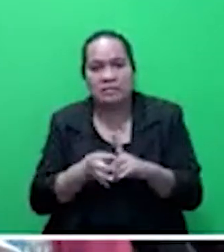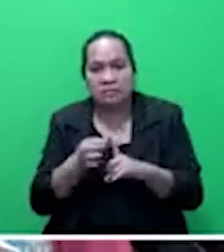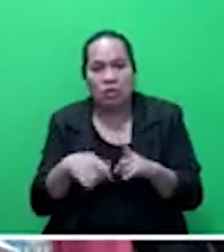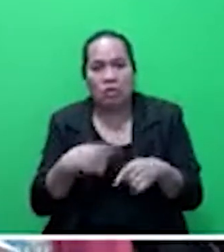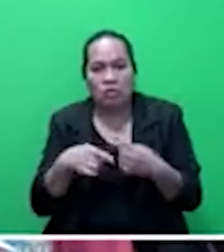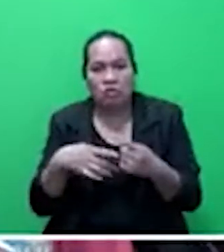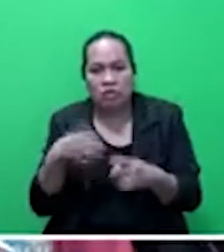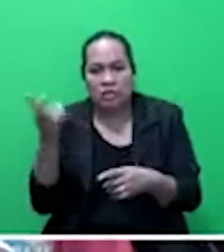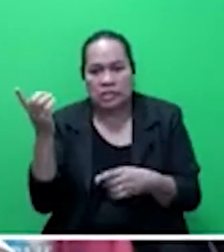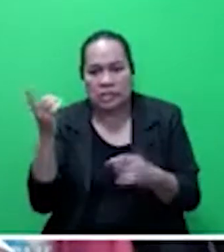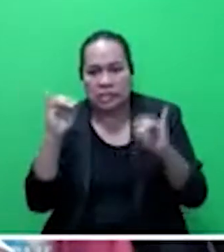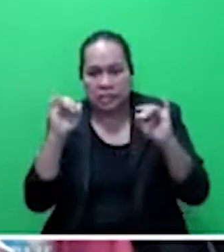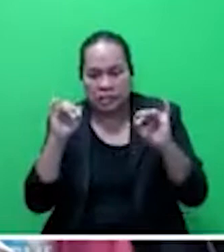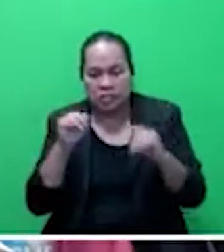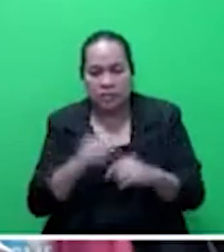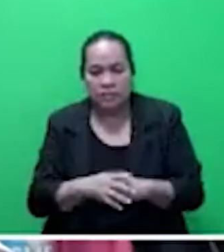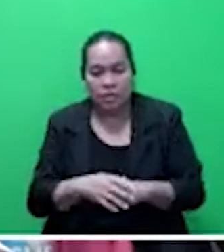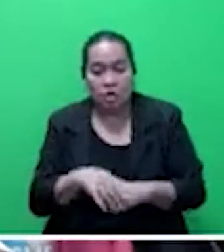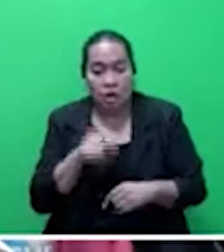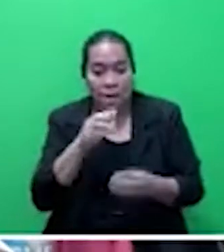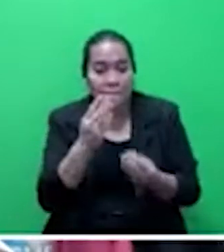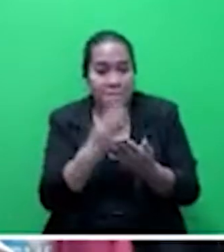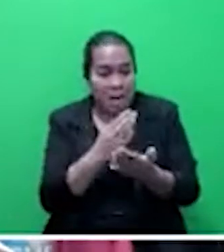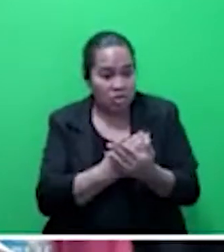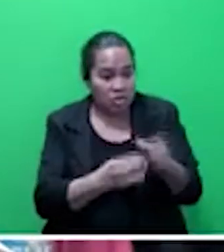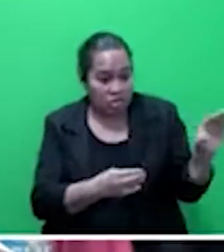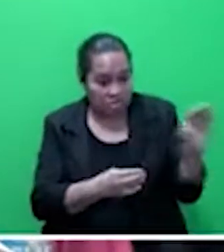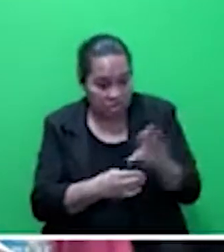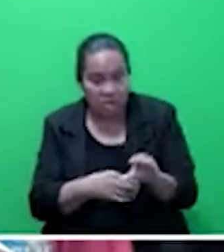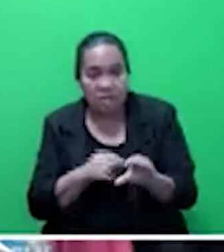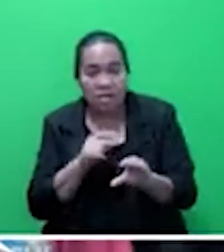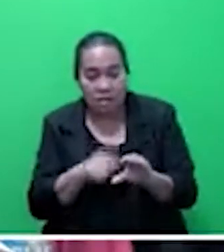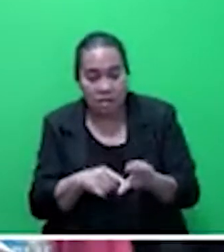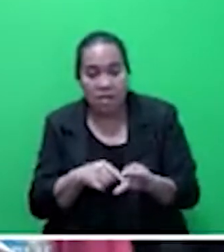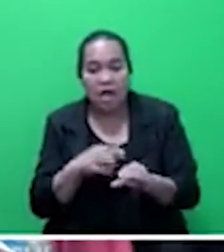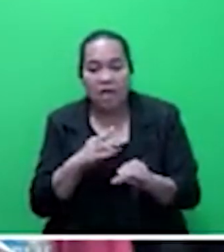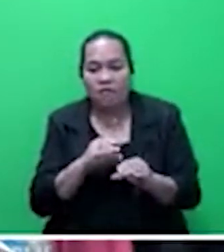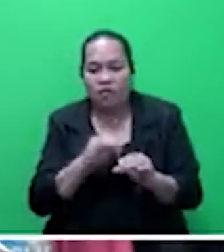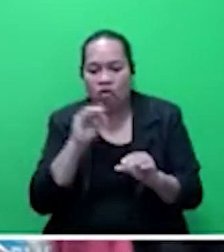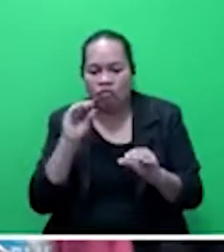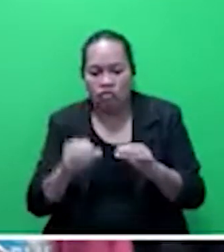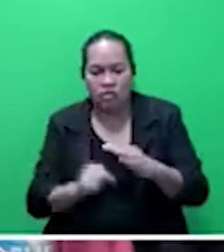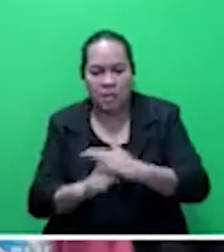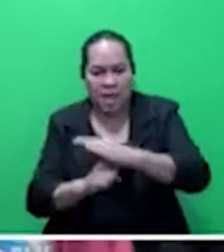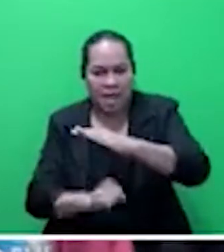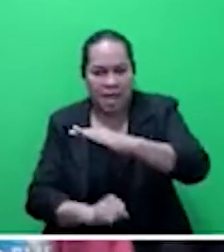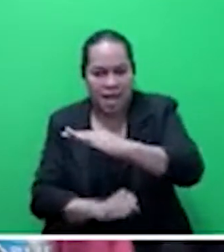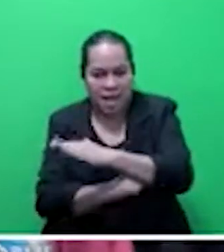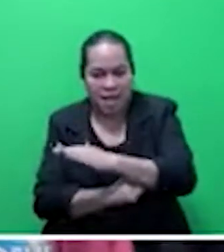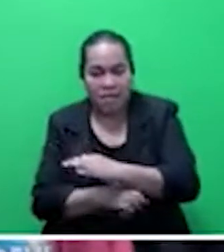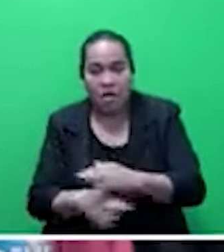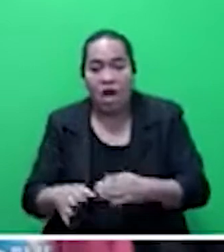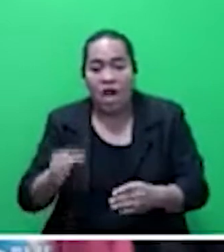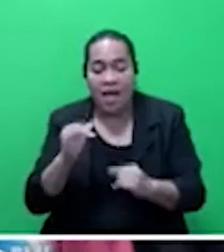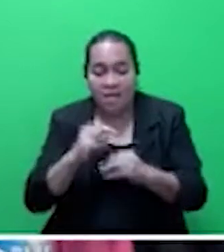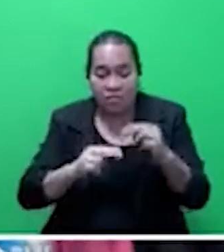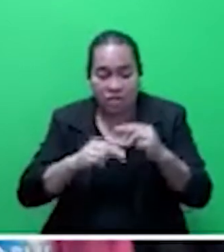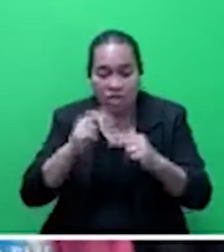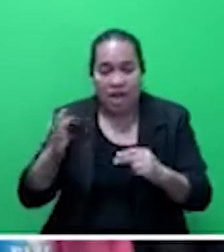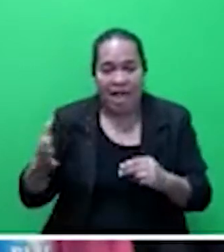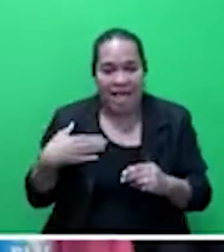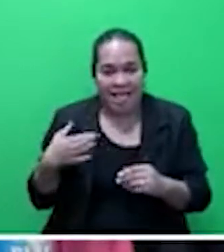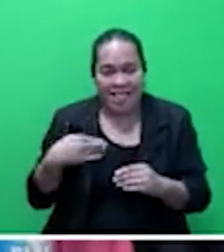budget provides pathway for the mainstreaming of disaster risk reduction into the pillars of infrastructure, health, and education.